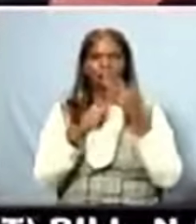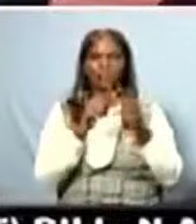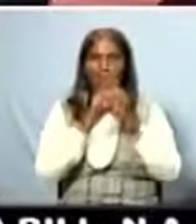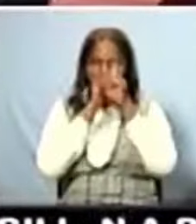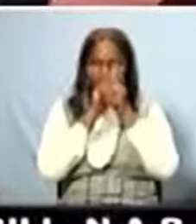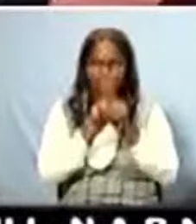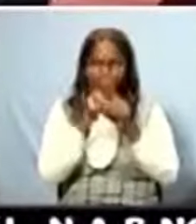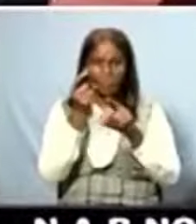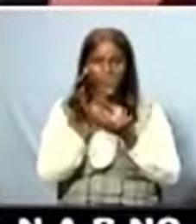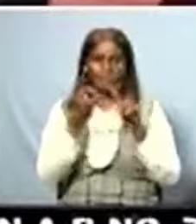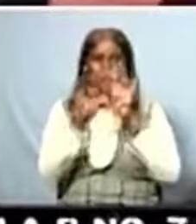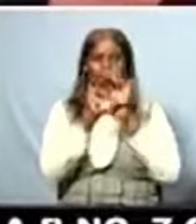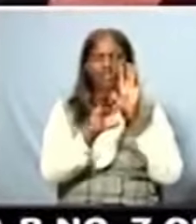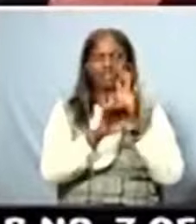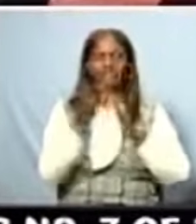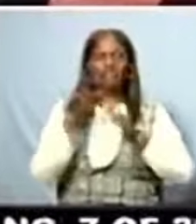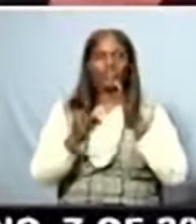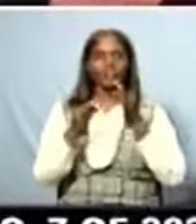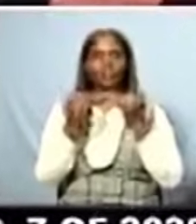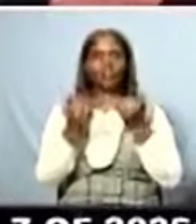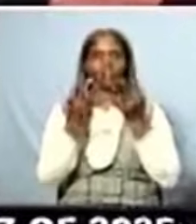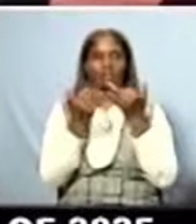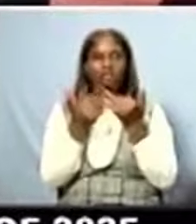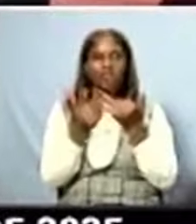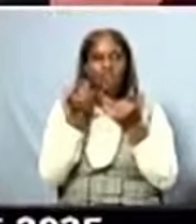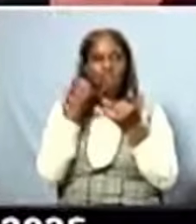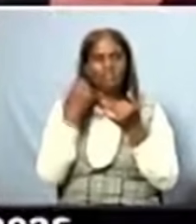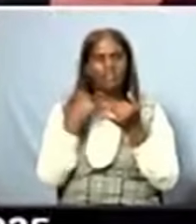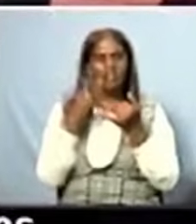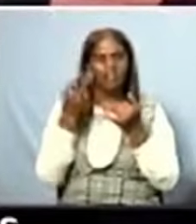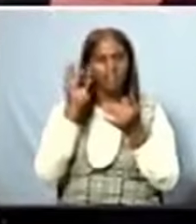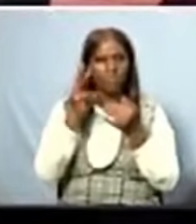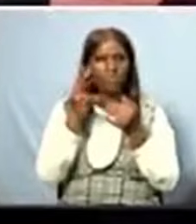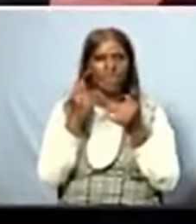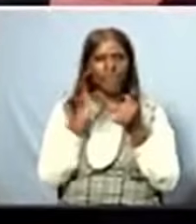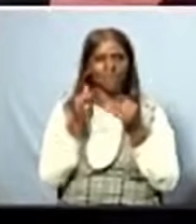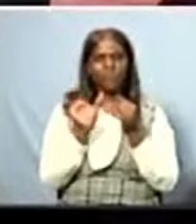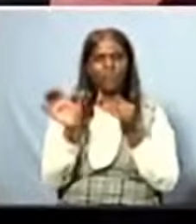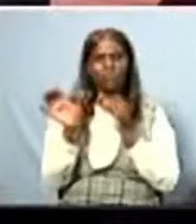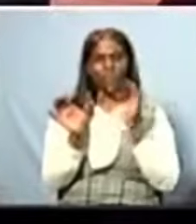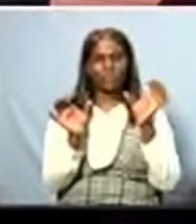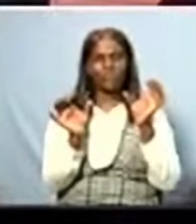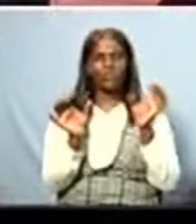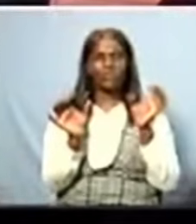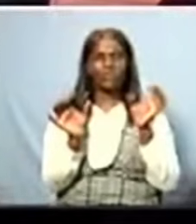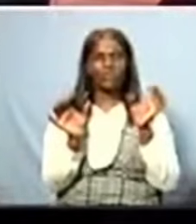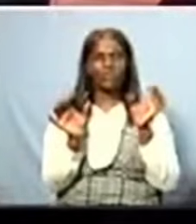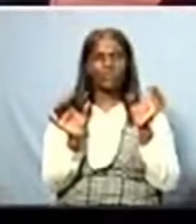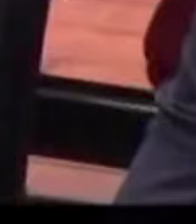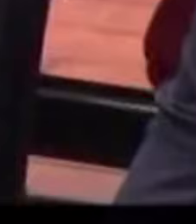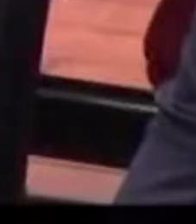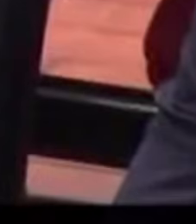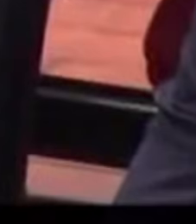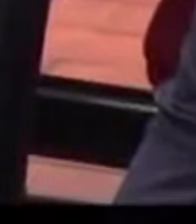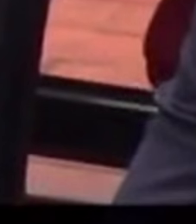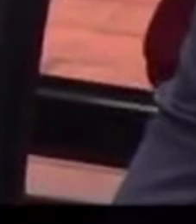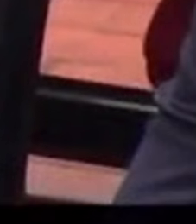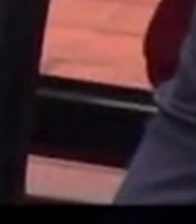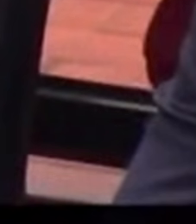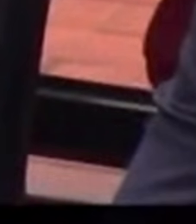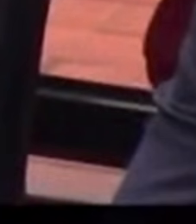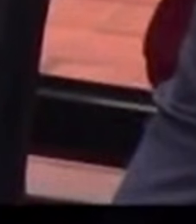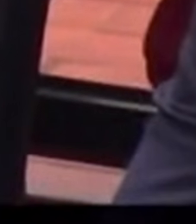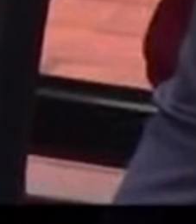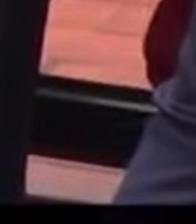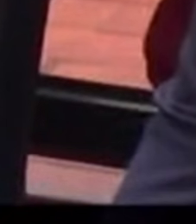by the constitutional court. So I wanted to understand, because there will be two sets of parliamentarians here. There will be those that will be elected through the